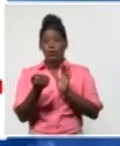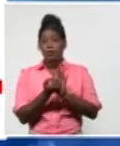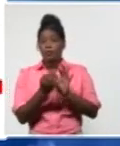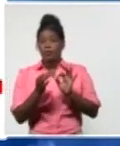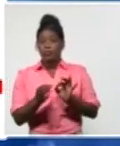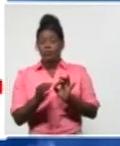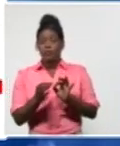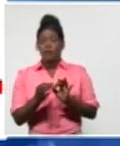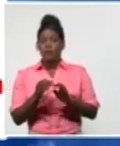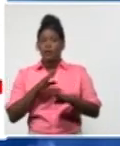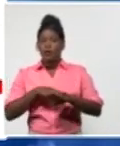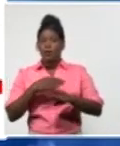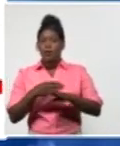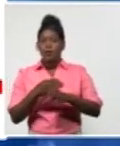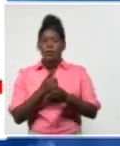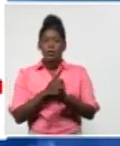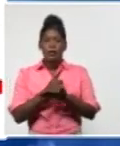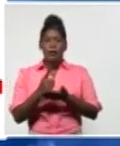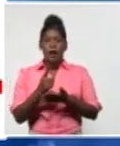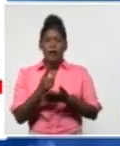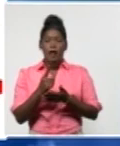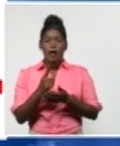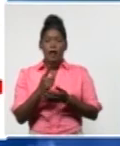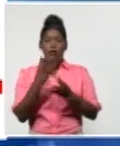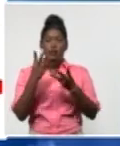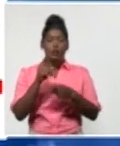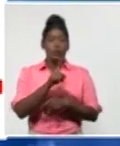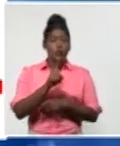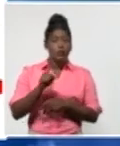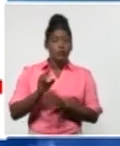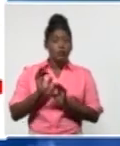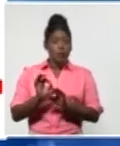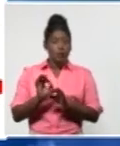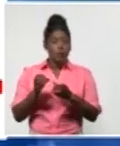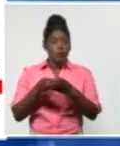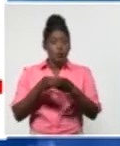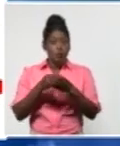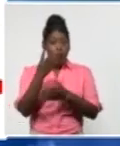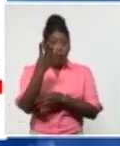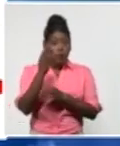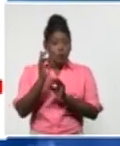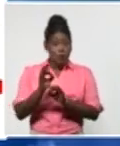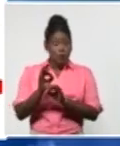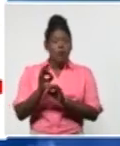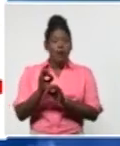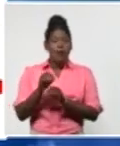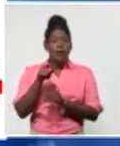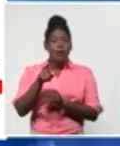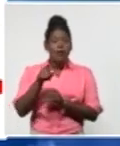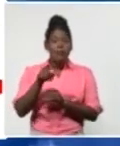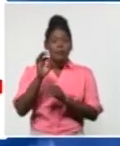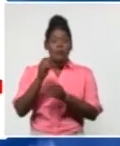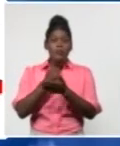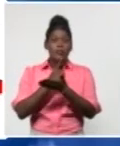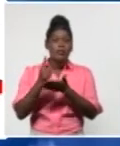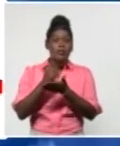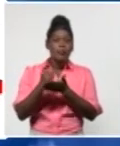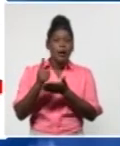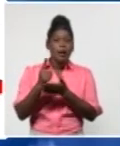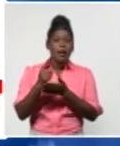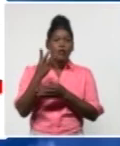after the 11th week, when we had the 4 events, the new outbreak was in the